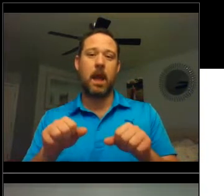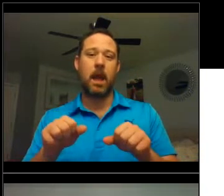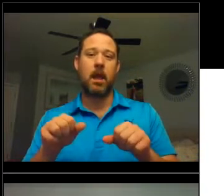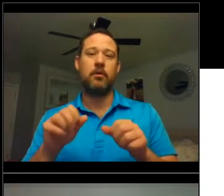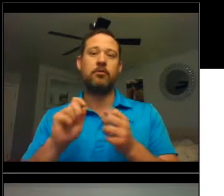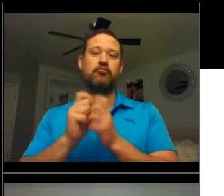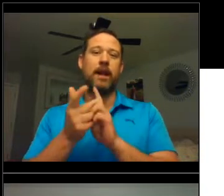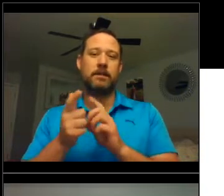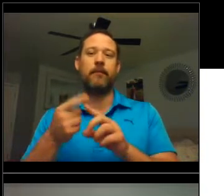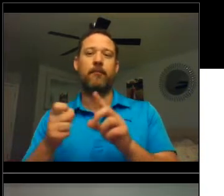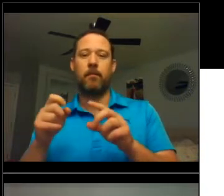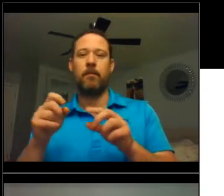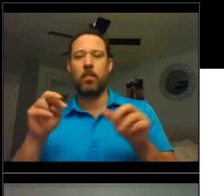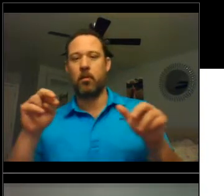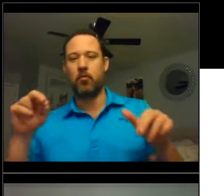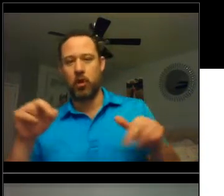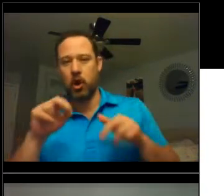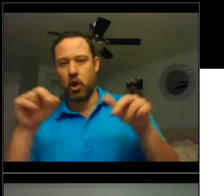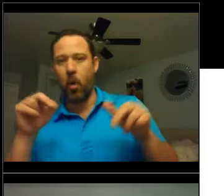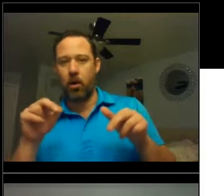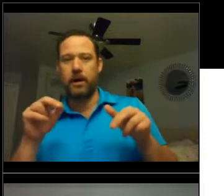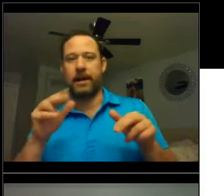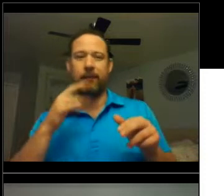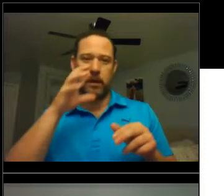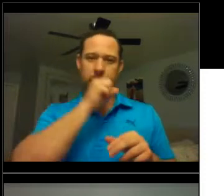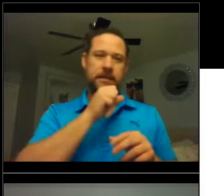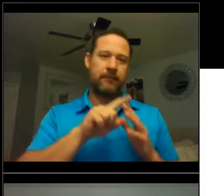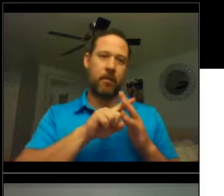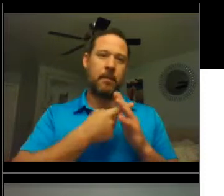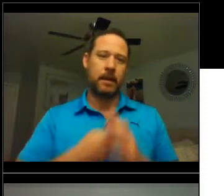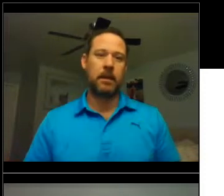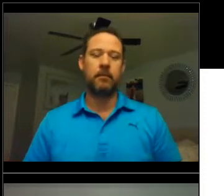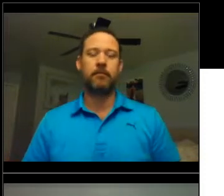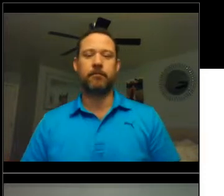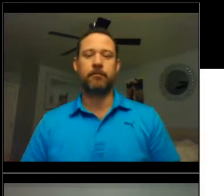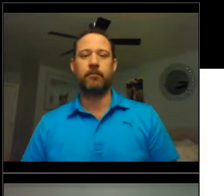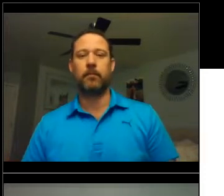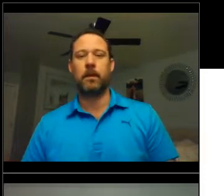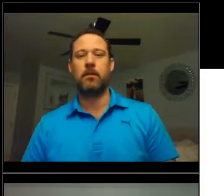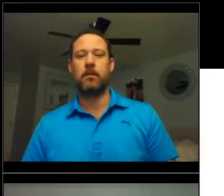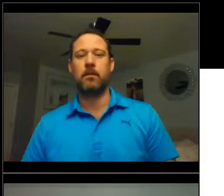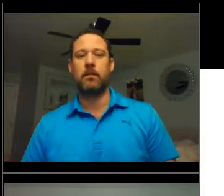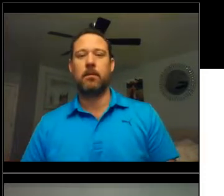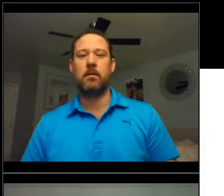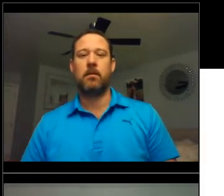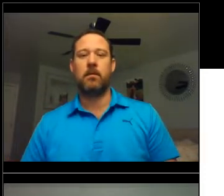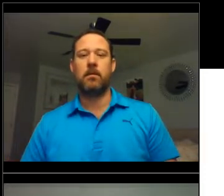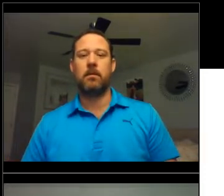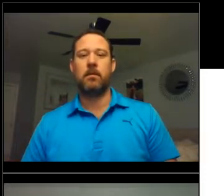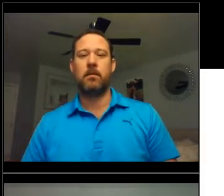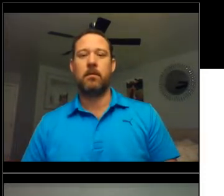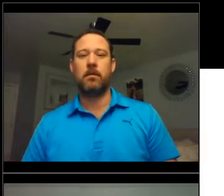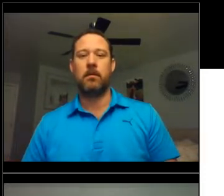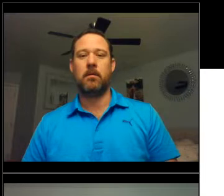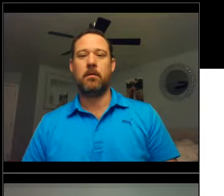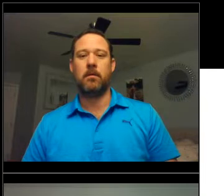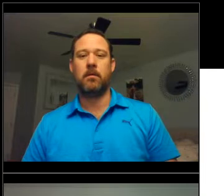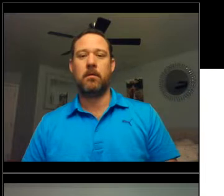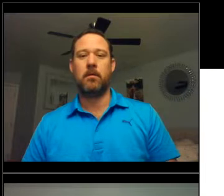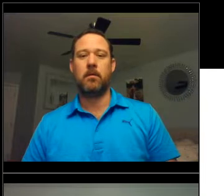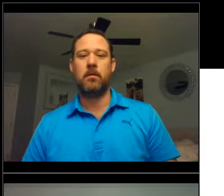translating these pieces that we're going to have missed in the beginning, so that our recording that we post has the translation. So thank